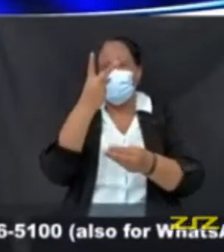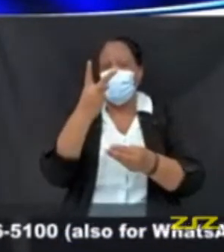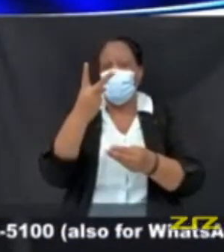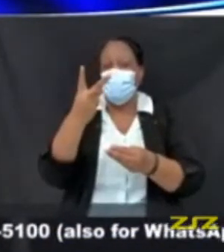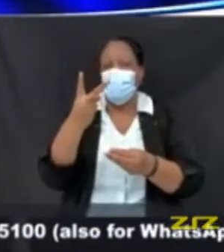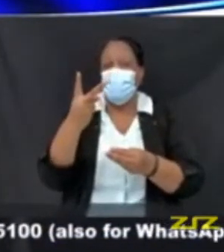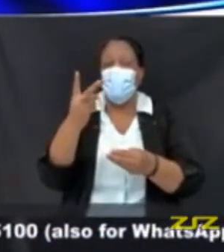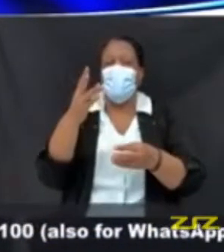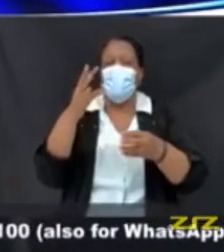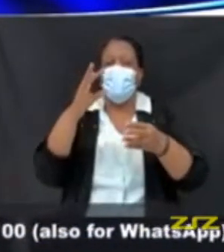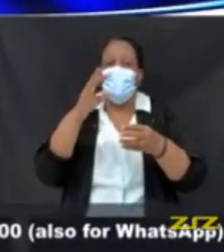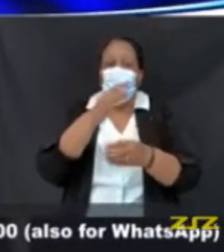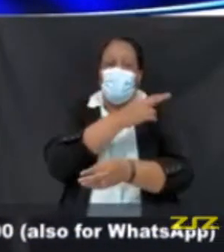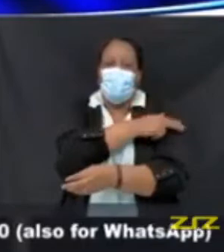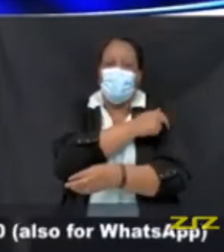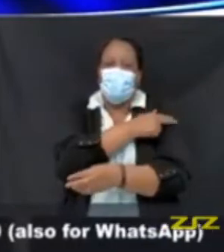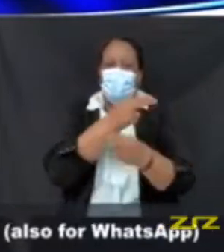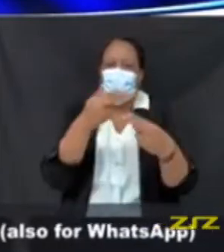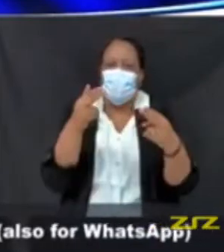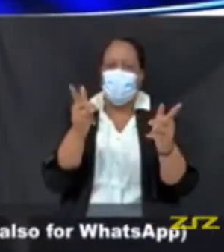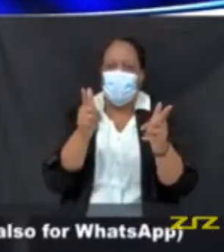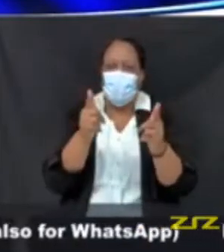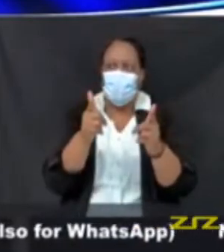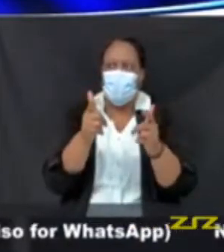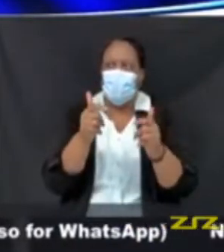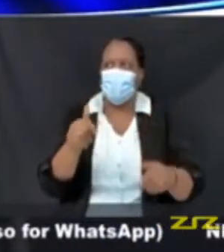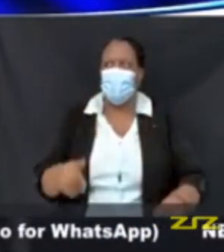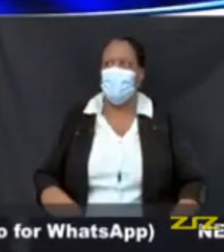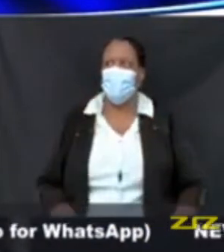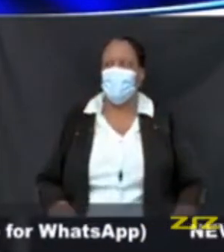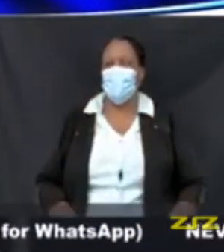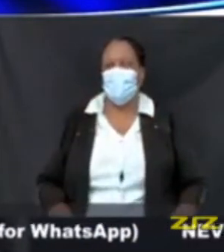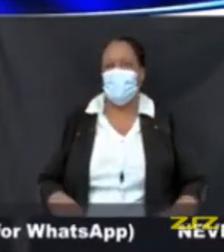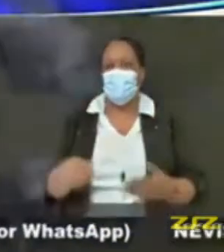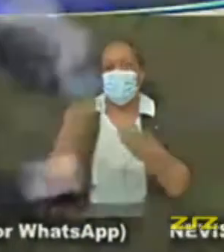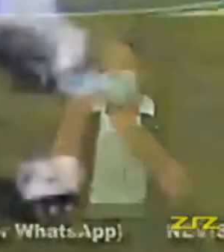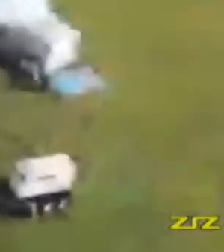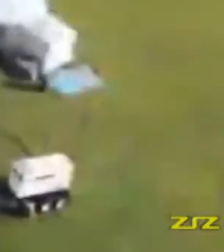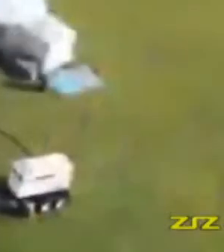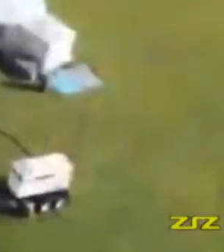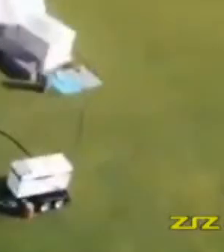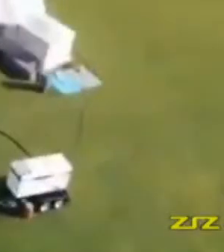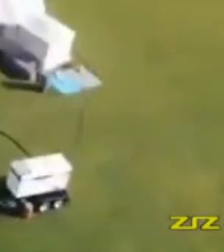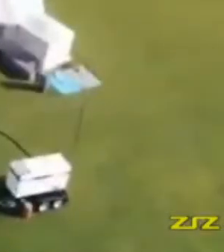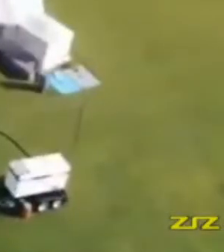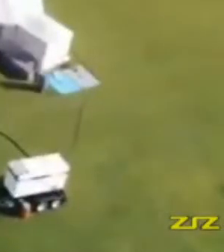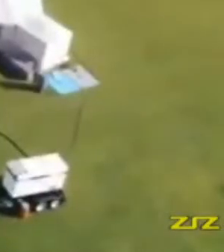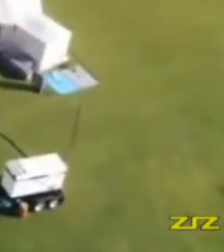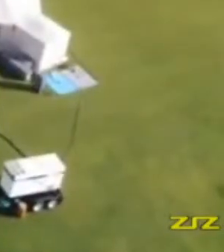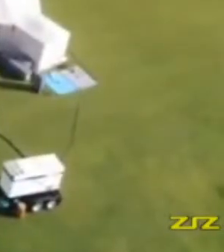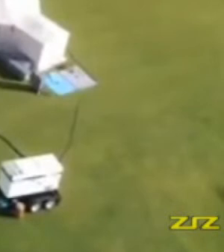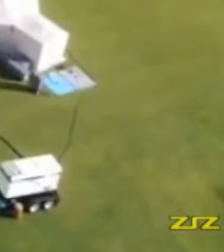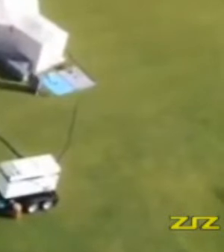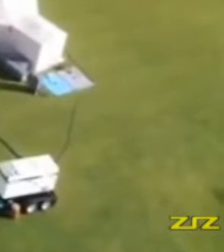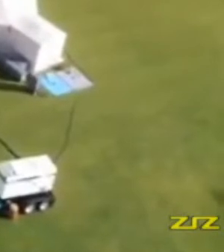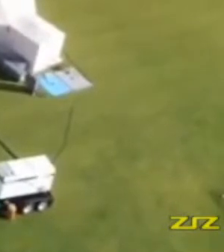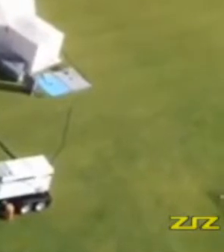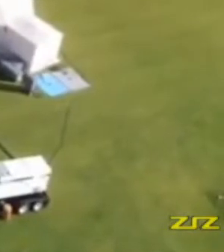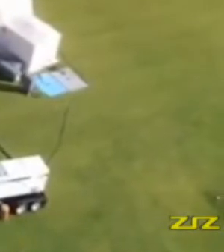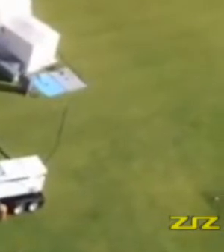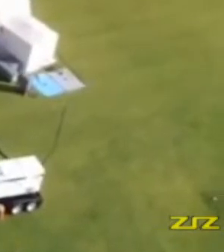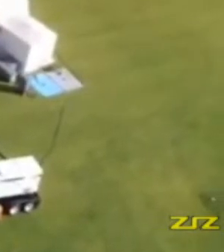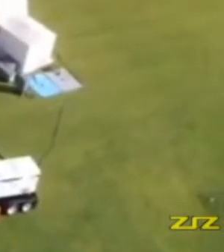Nevis. This donation, valued at about 1.3 million U.S., has been made possible through the